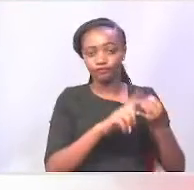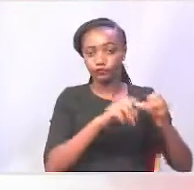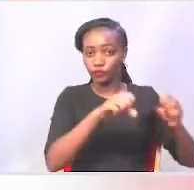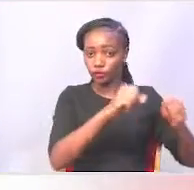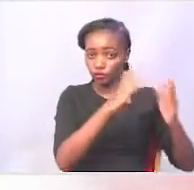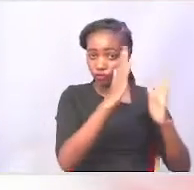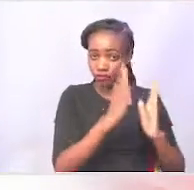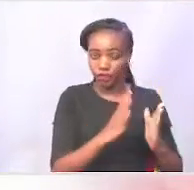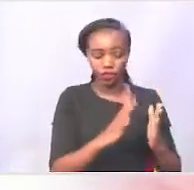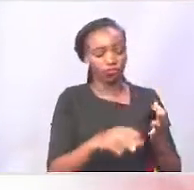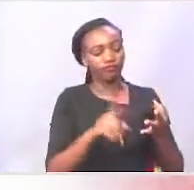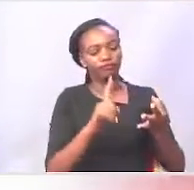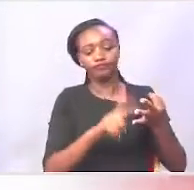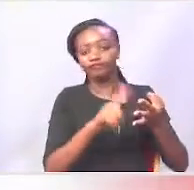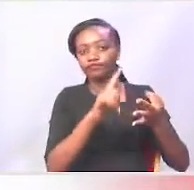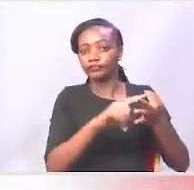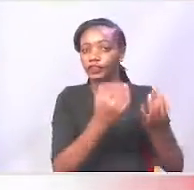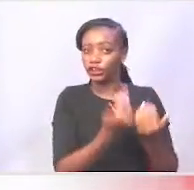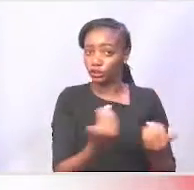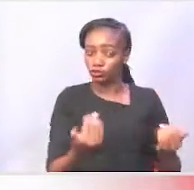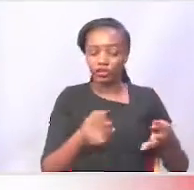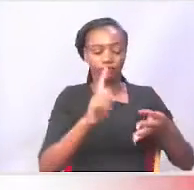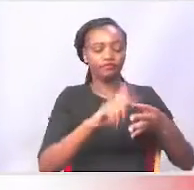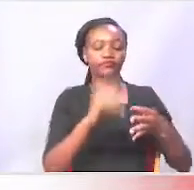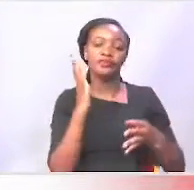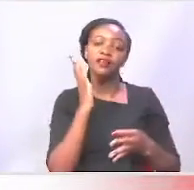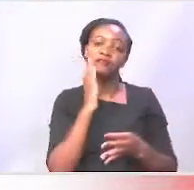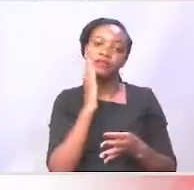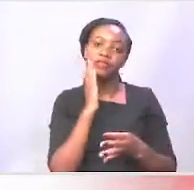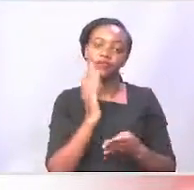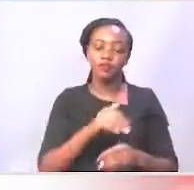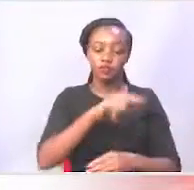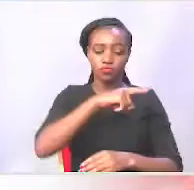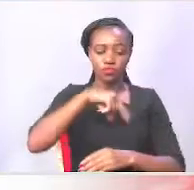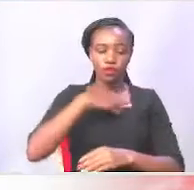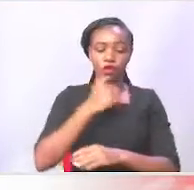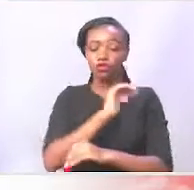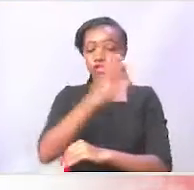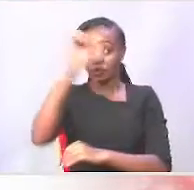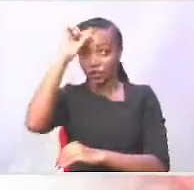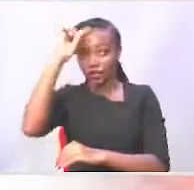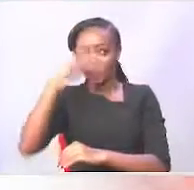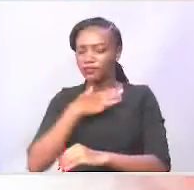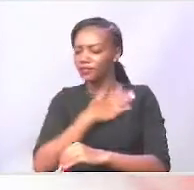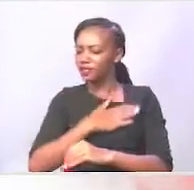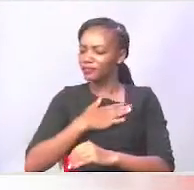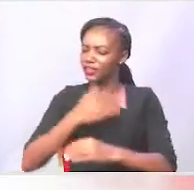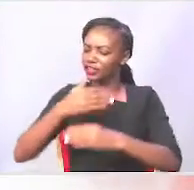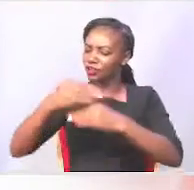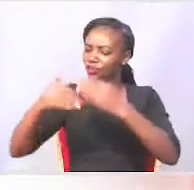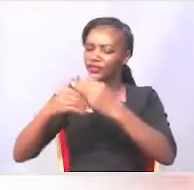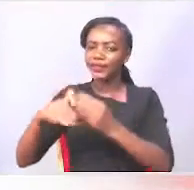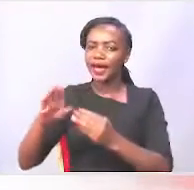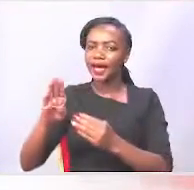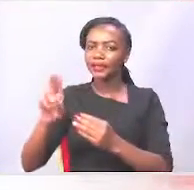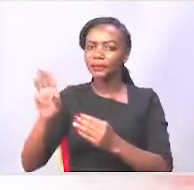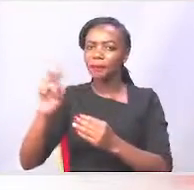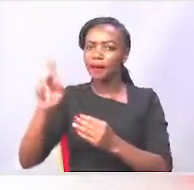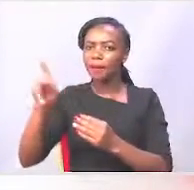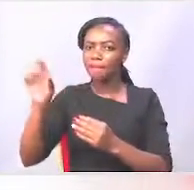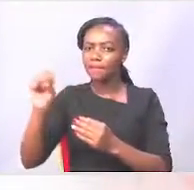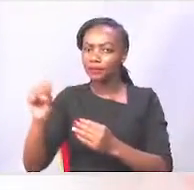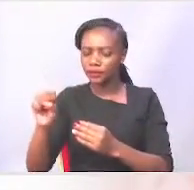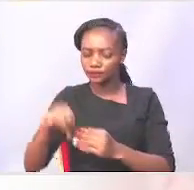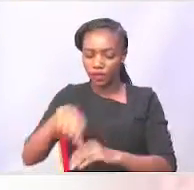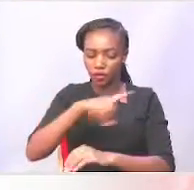waliikalieke bamba matak ju watuengi sana wamepoteza miilioa il mawe kuisha eomba